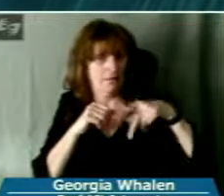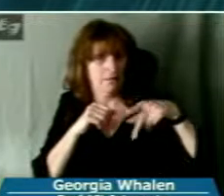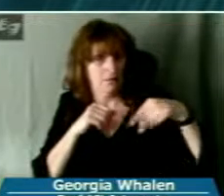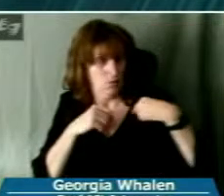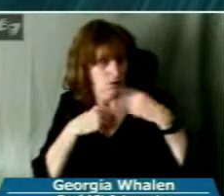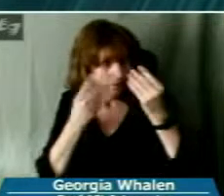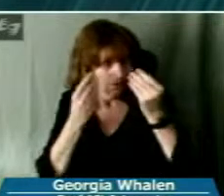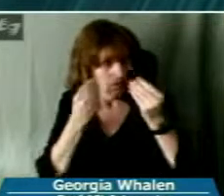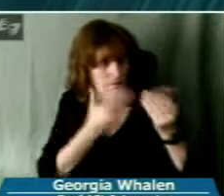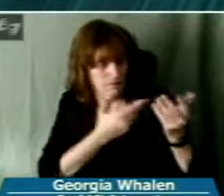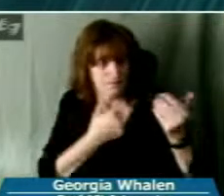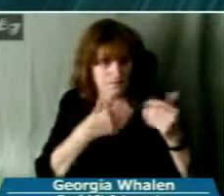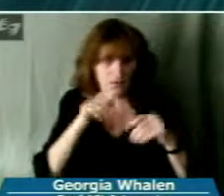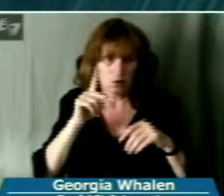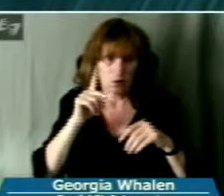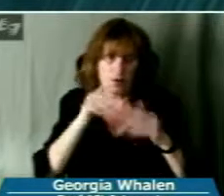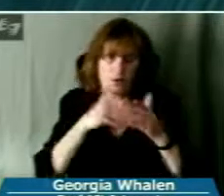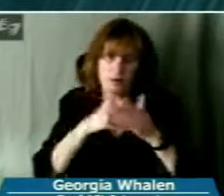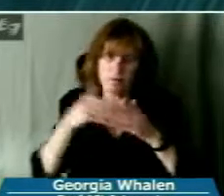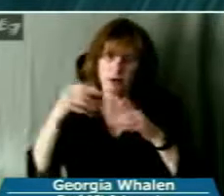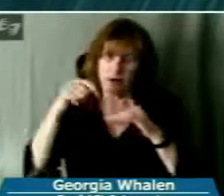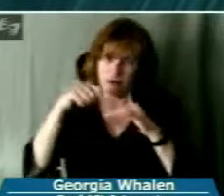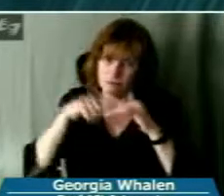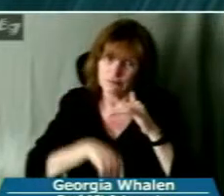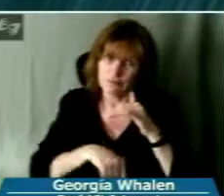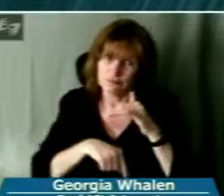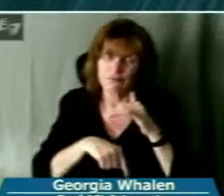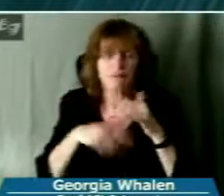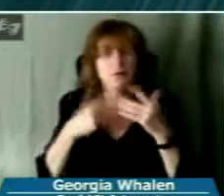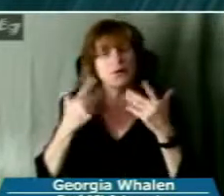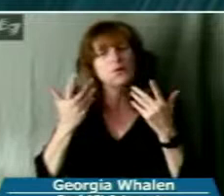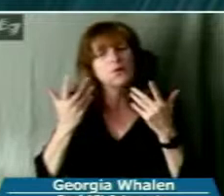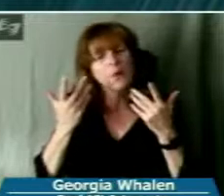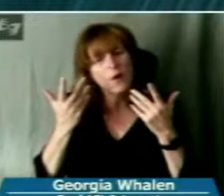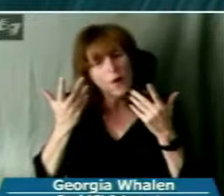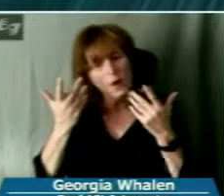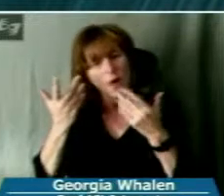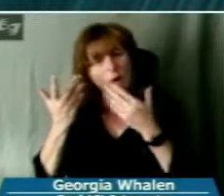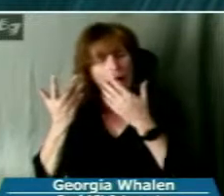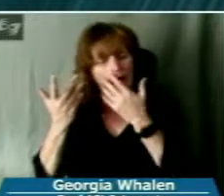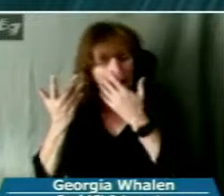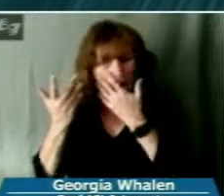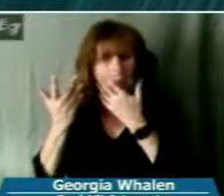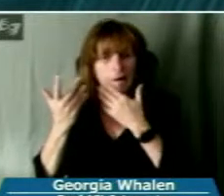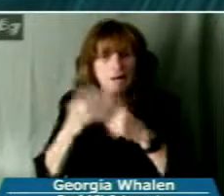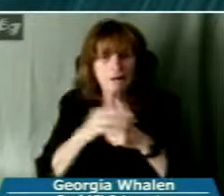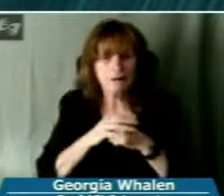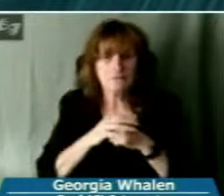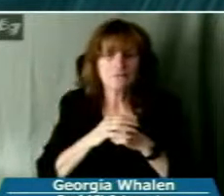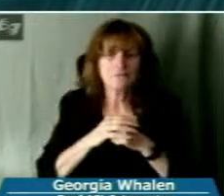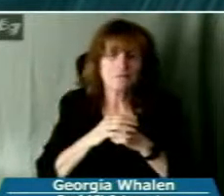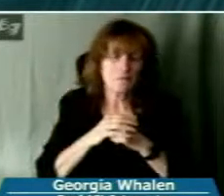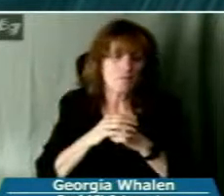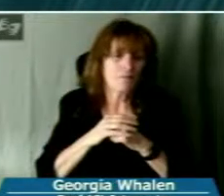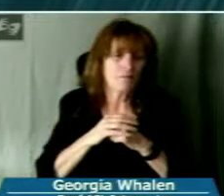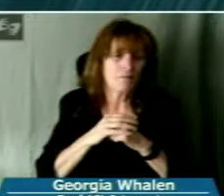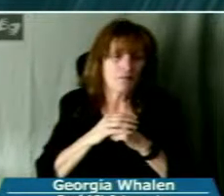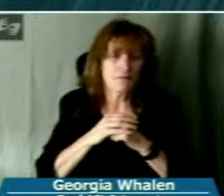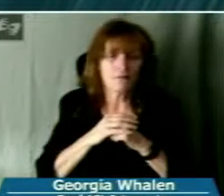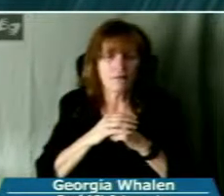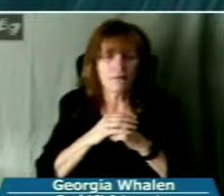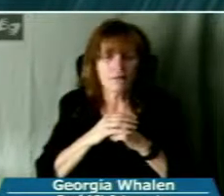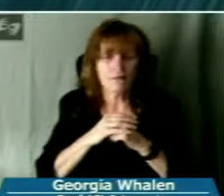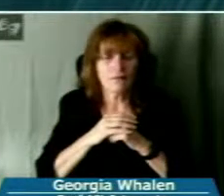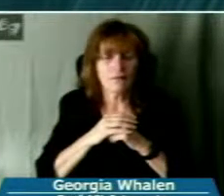$23 million, if this is where it ends, to potentially $122 million if it goes, into a year